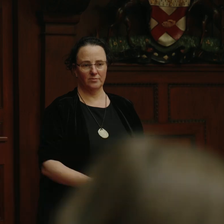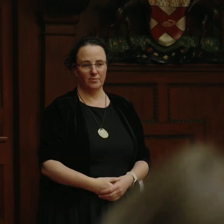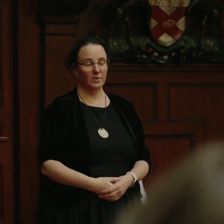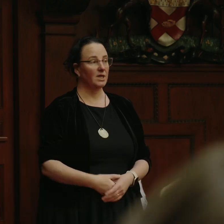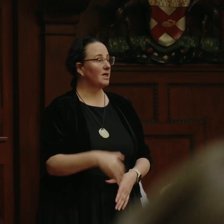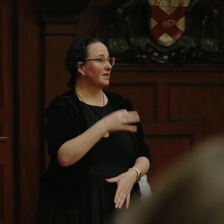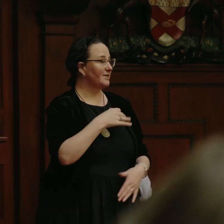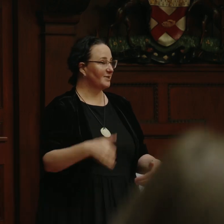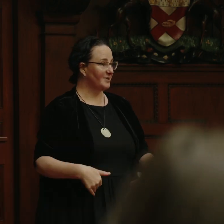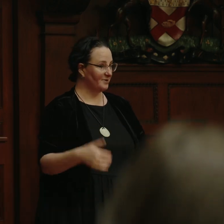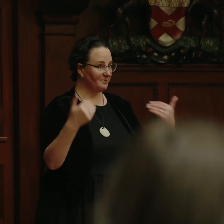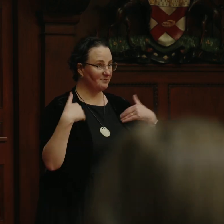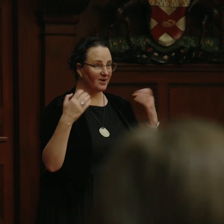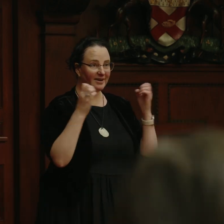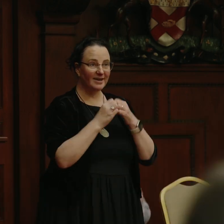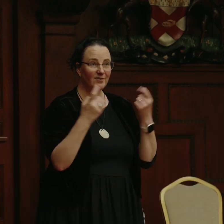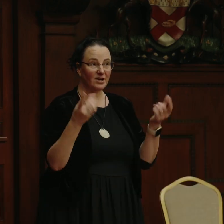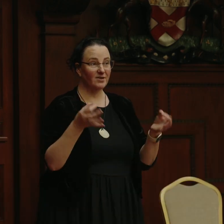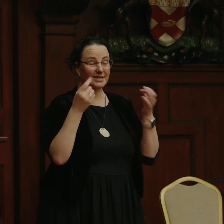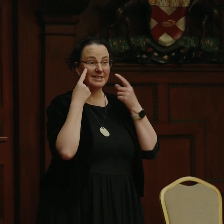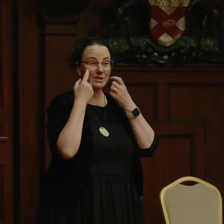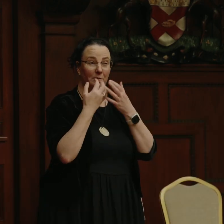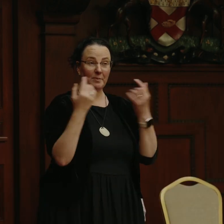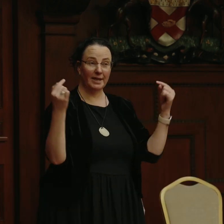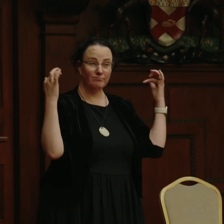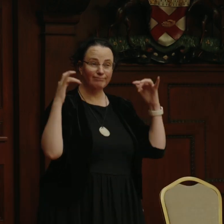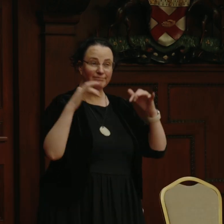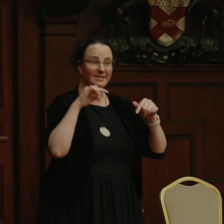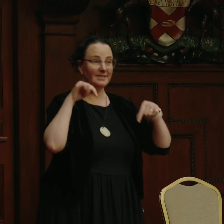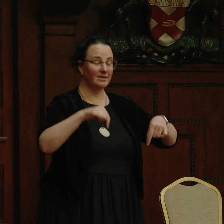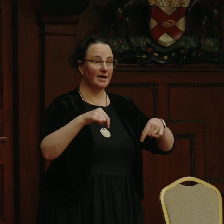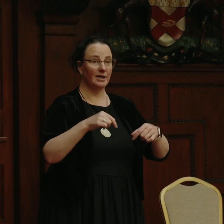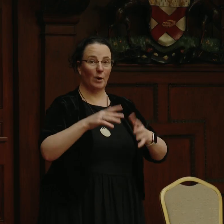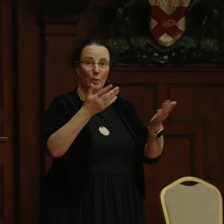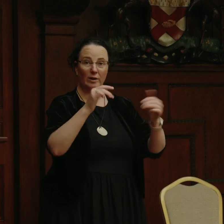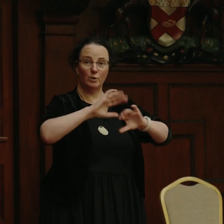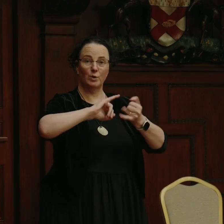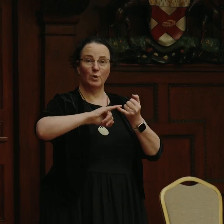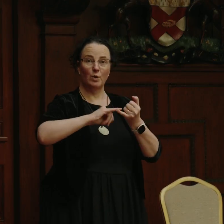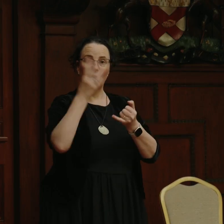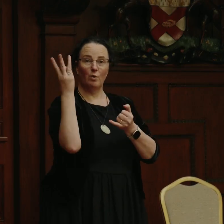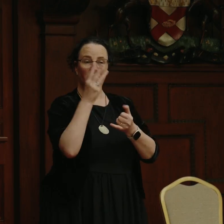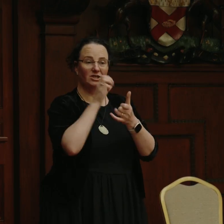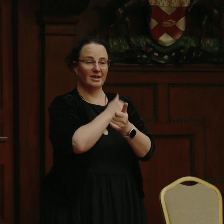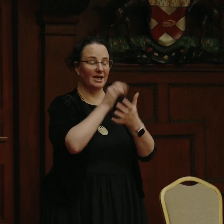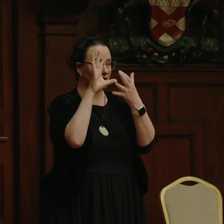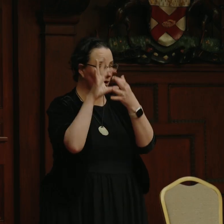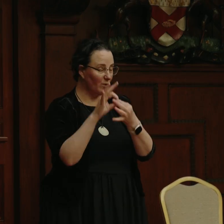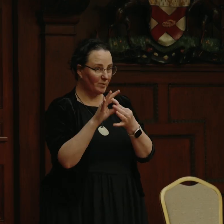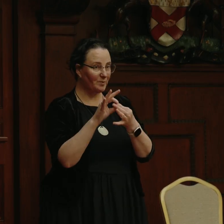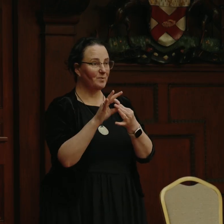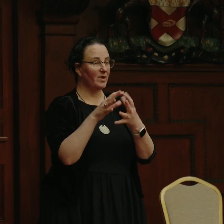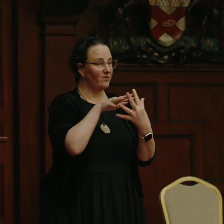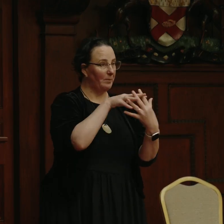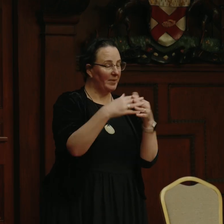So good morning, everybody, and it's great to see so many people here, and welcome to everybody online. We're delighted to have a mix today